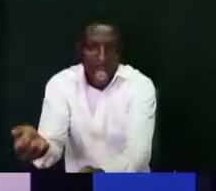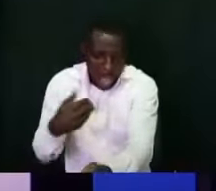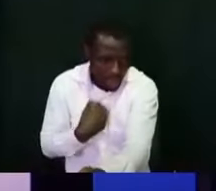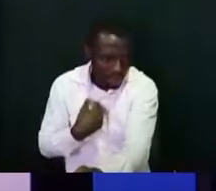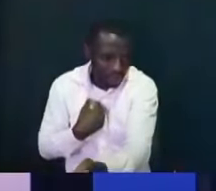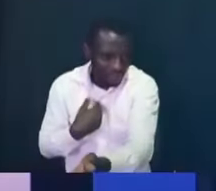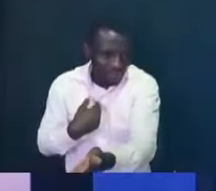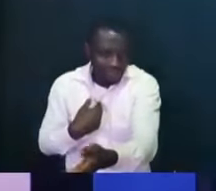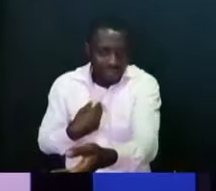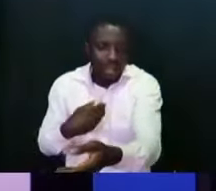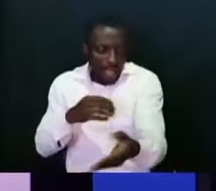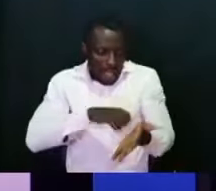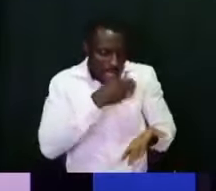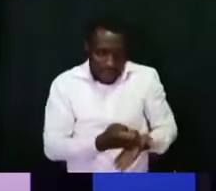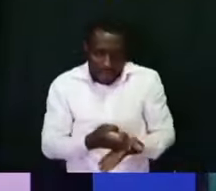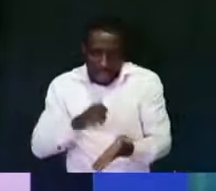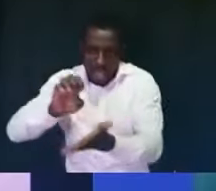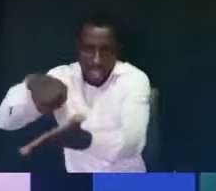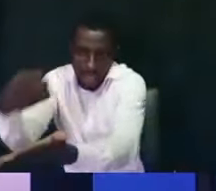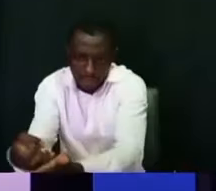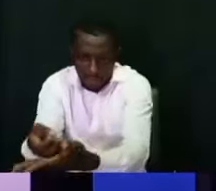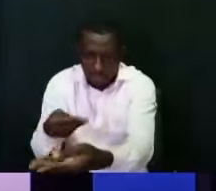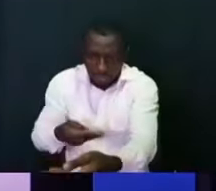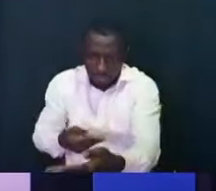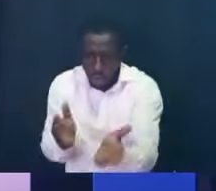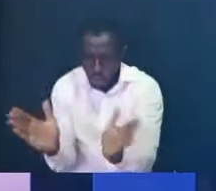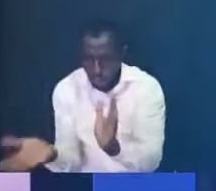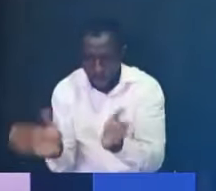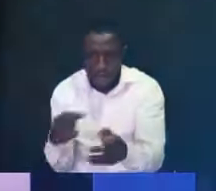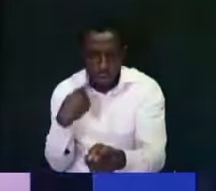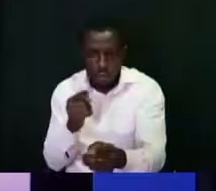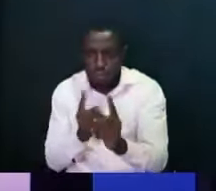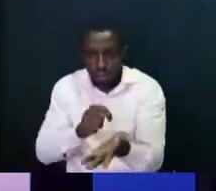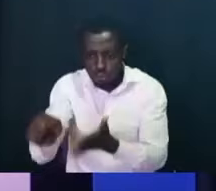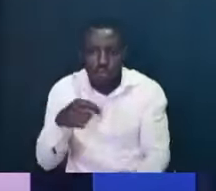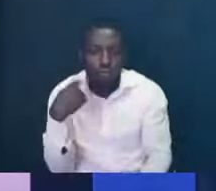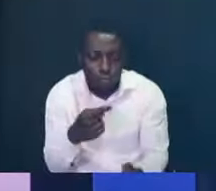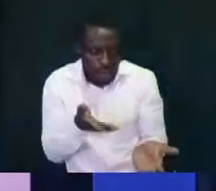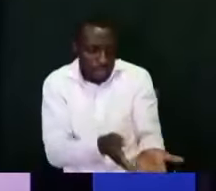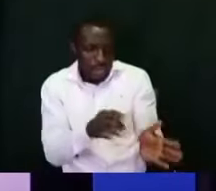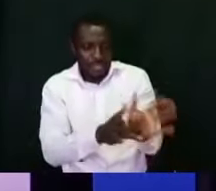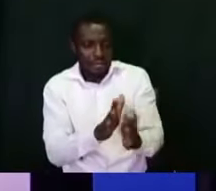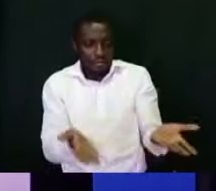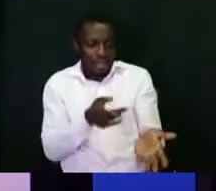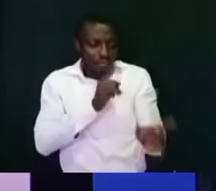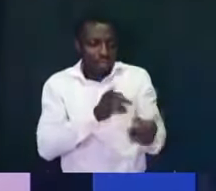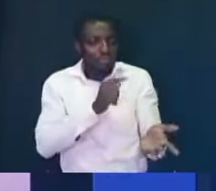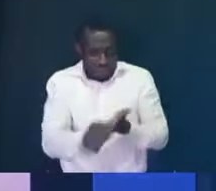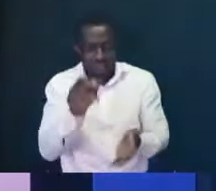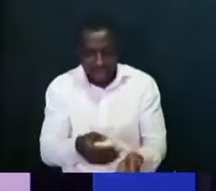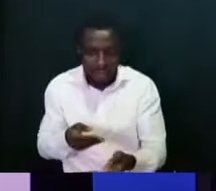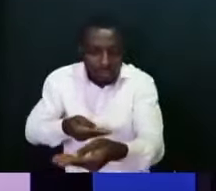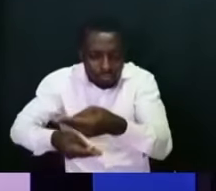against the other's stance. And as you are doing that, you are teaching.